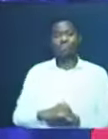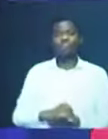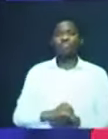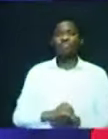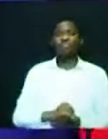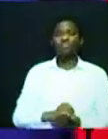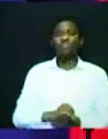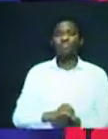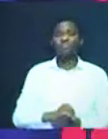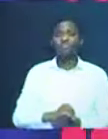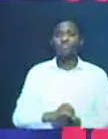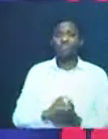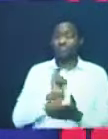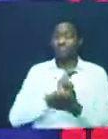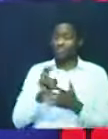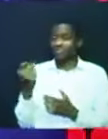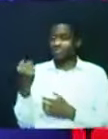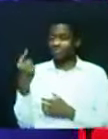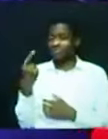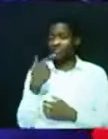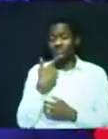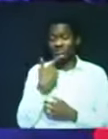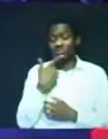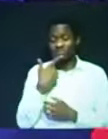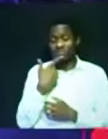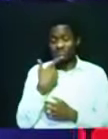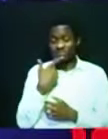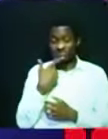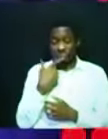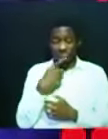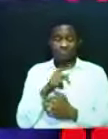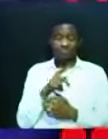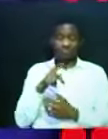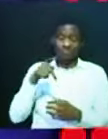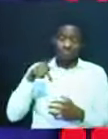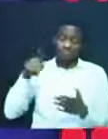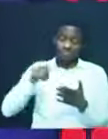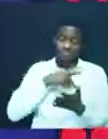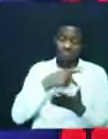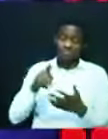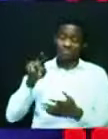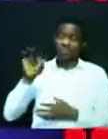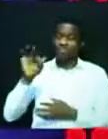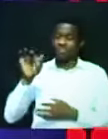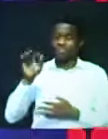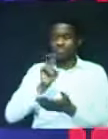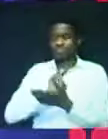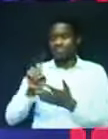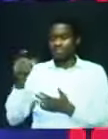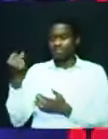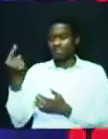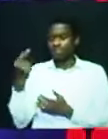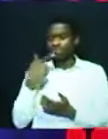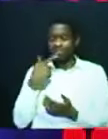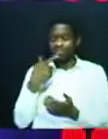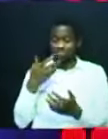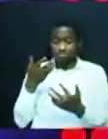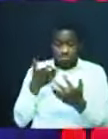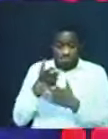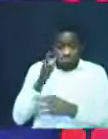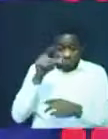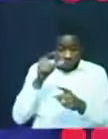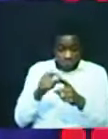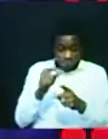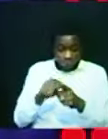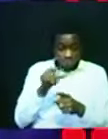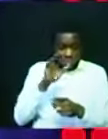11 says that is Psalm 19 verse 11. By them your servant is warned. In keeping them there